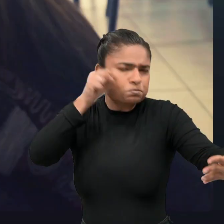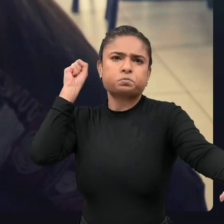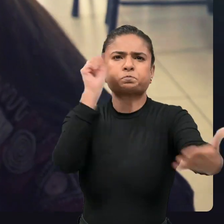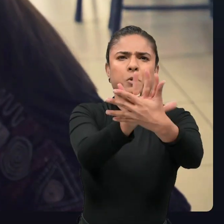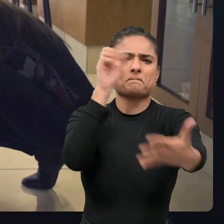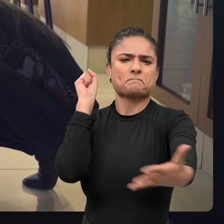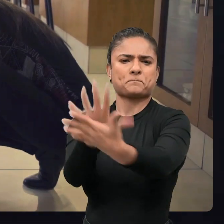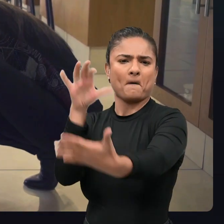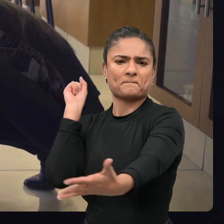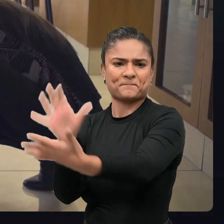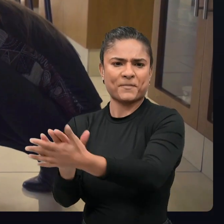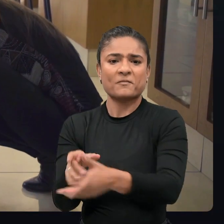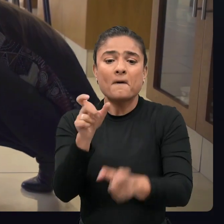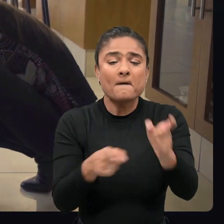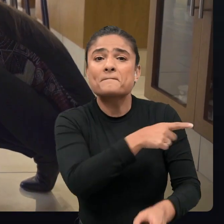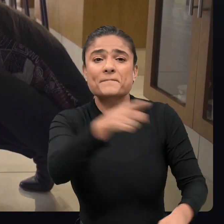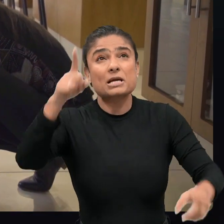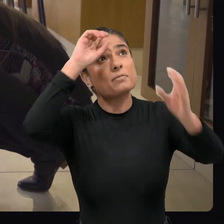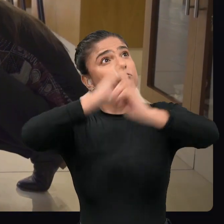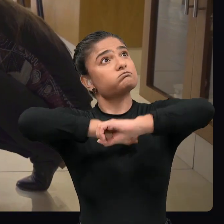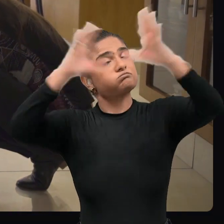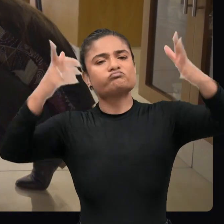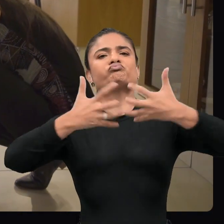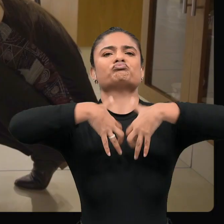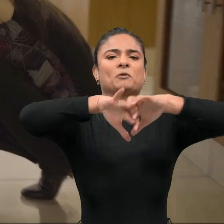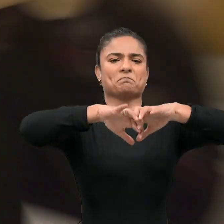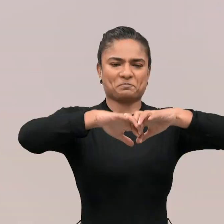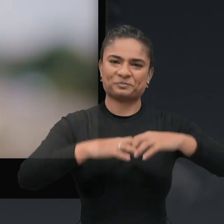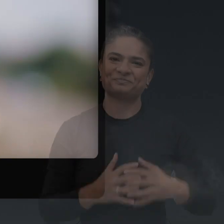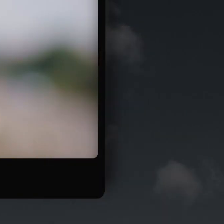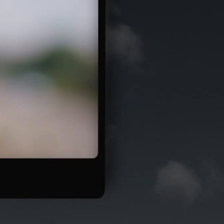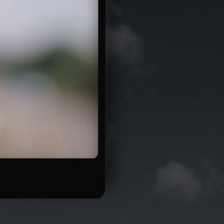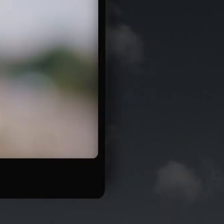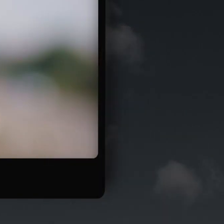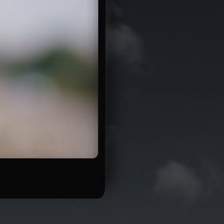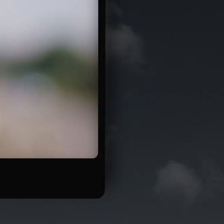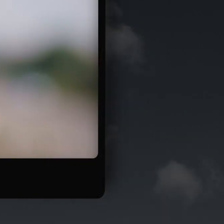them a place in the images she has been creating.